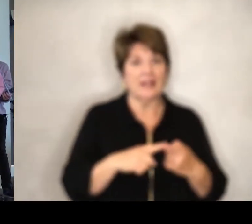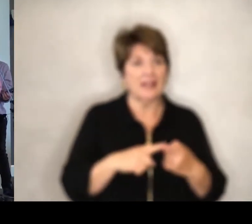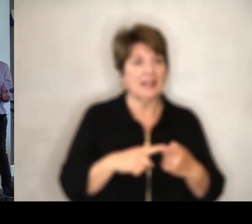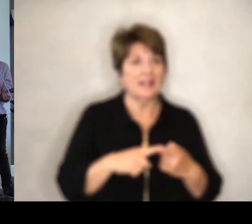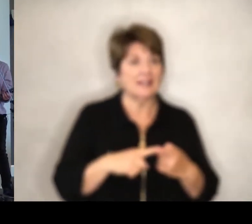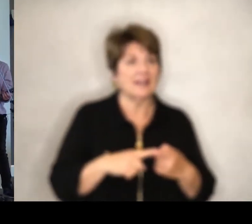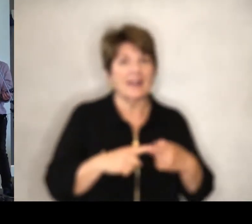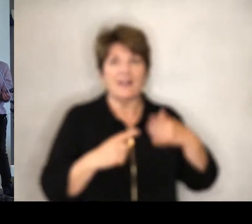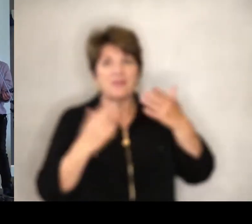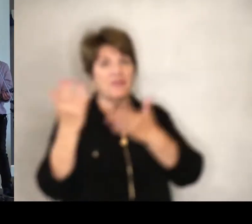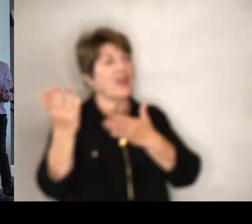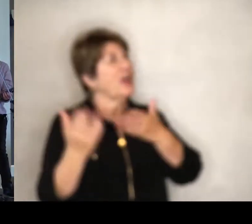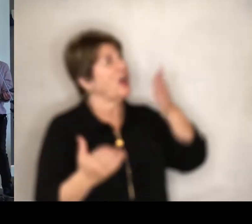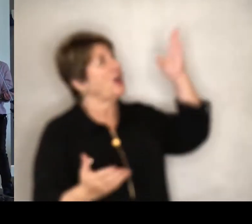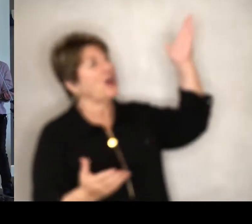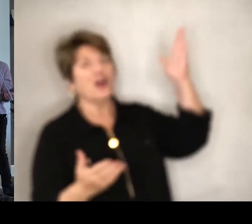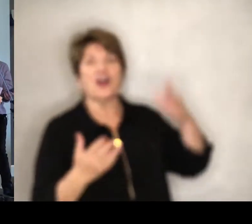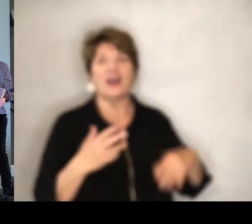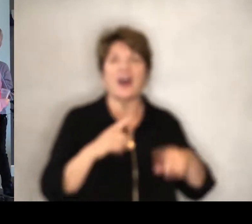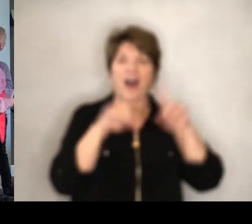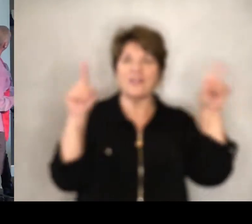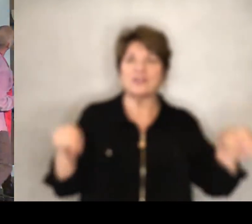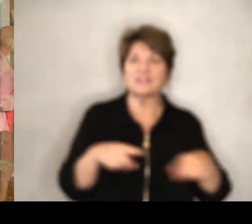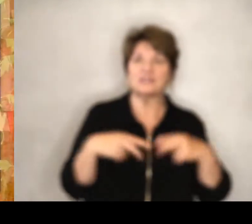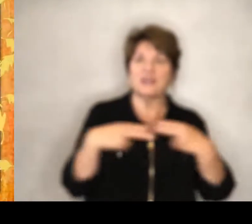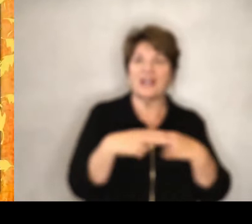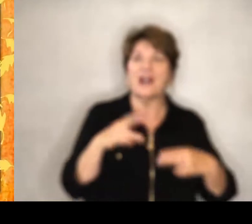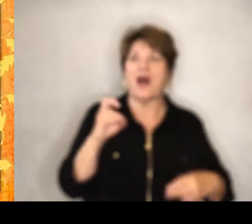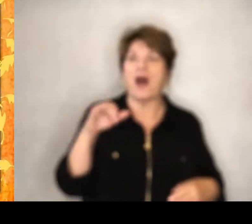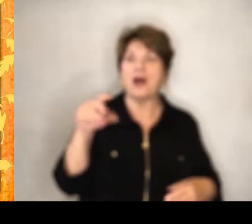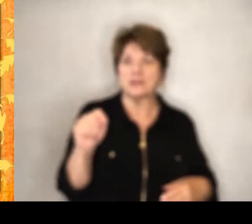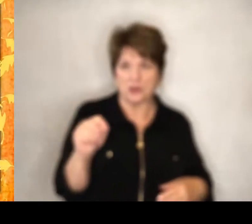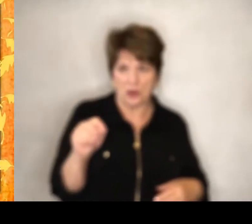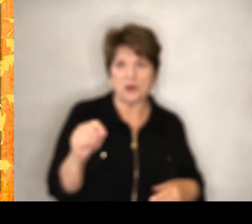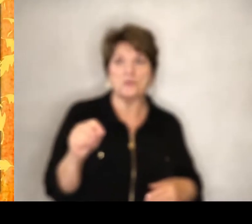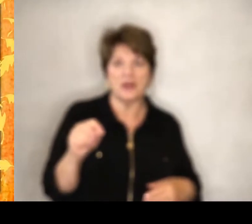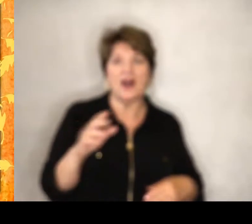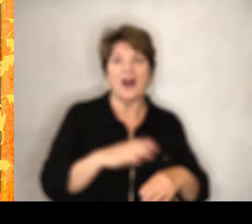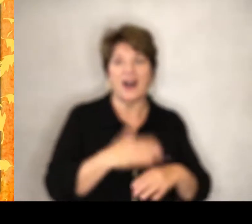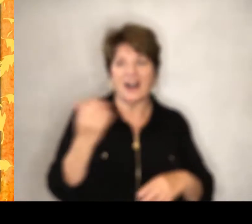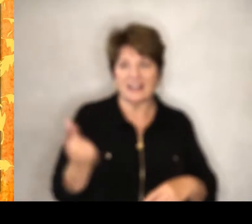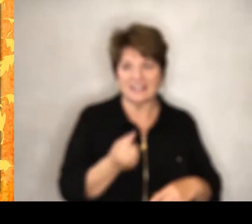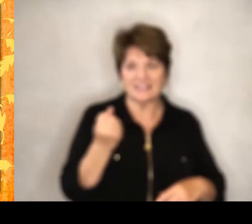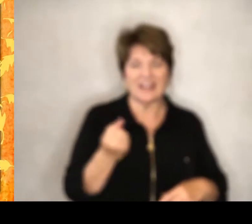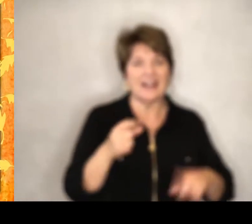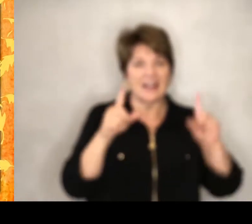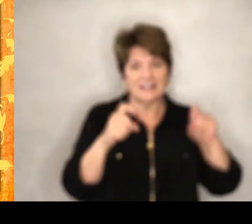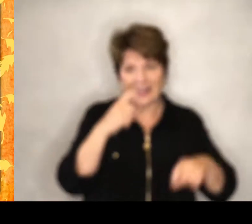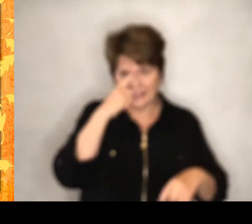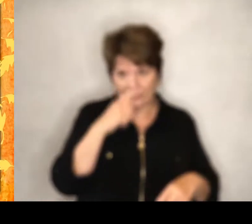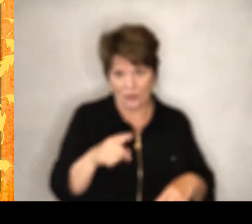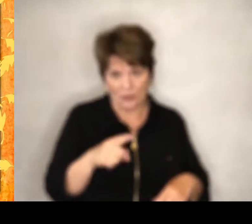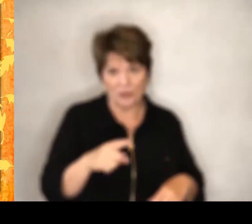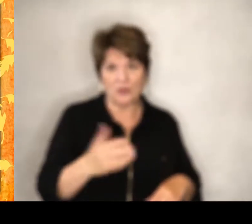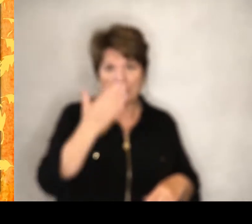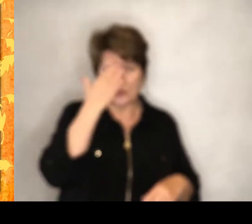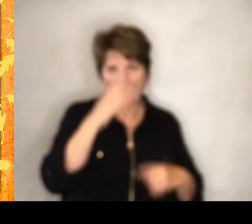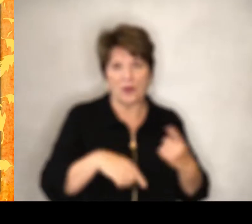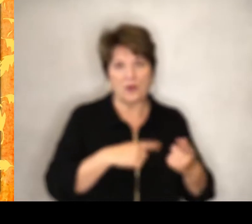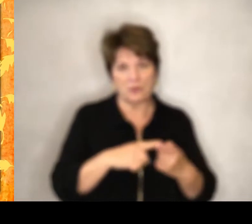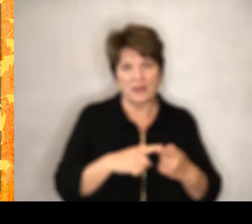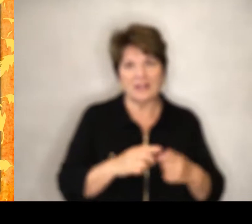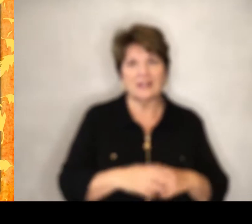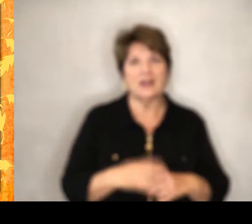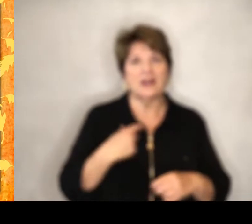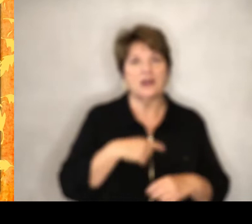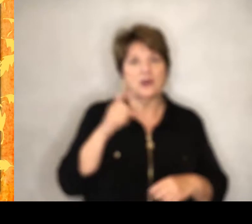Right there. There it is. It's on Thank the screen. You so much. It's coming up in October. October 29th. It's going to be on a Saturday. This is a test for you guys. We know when it is. Saturday, October